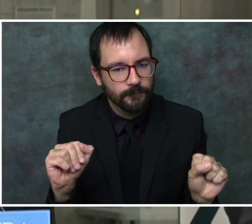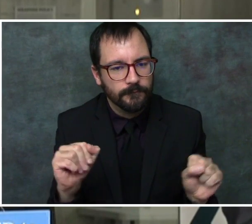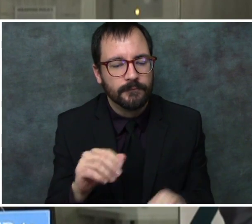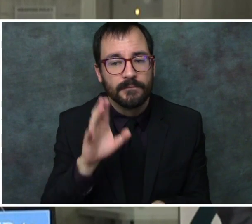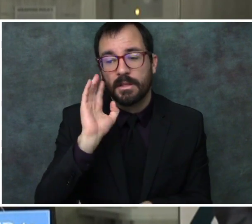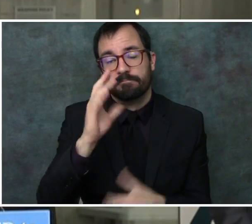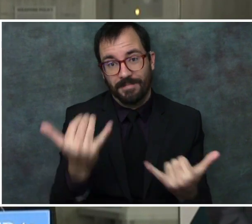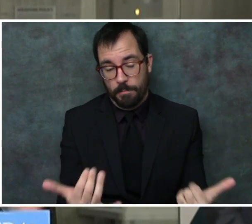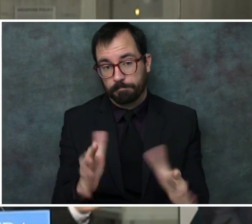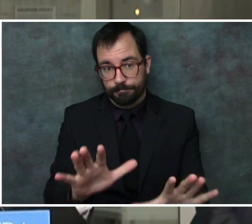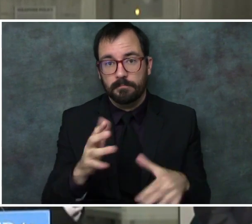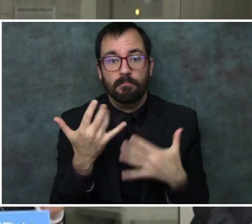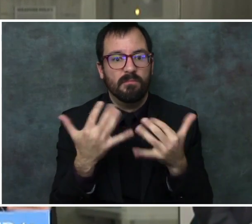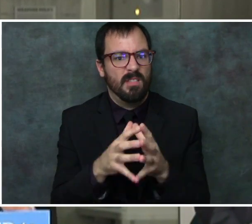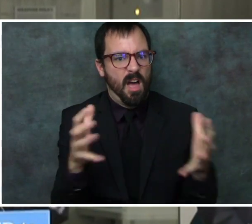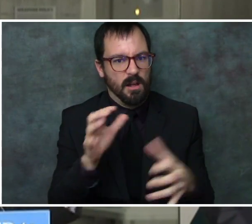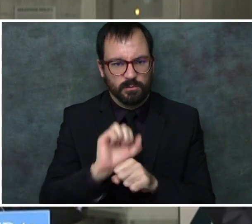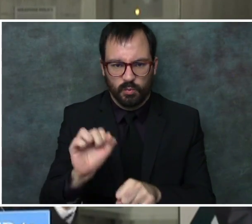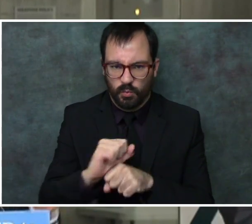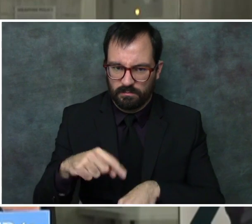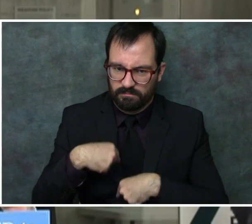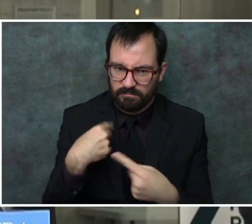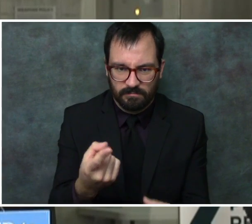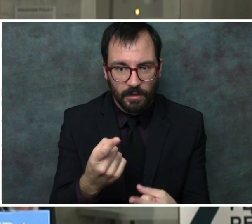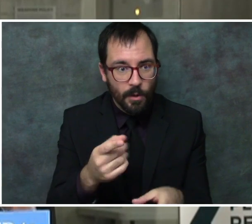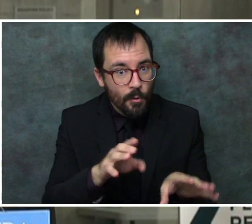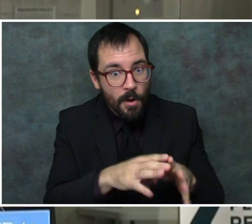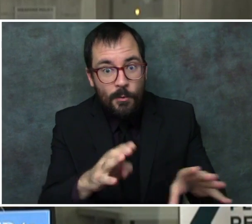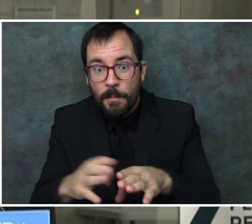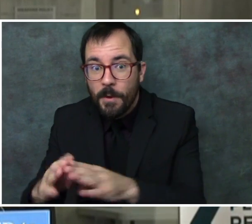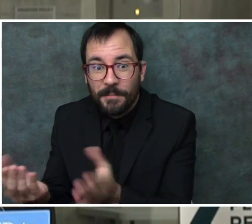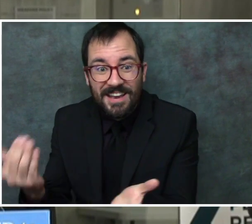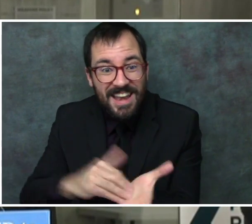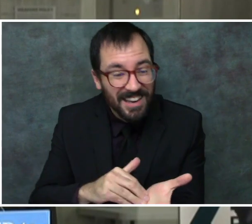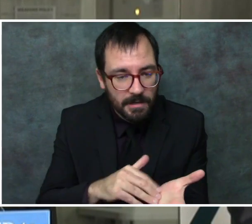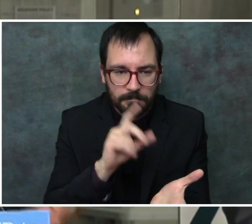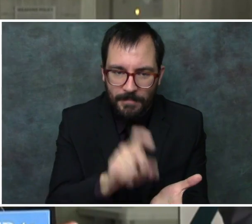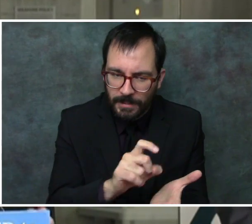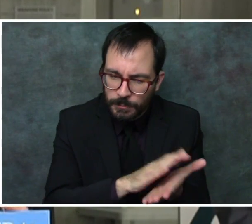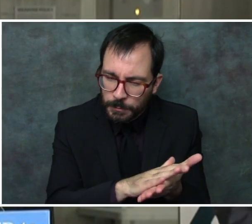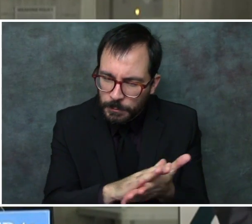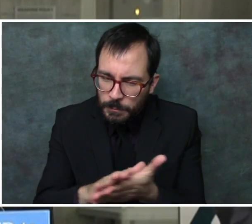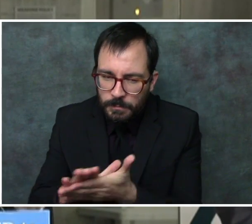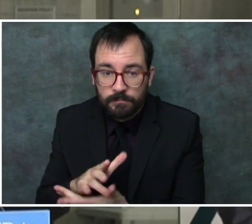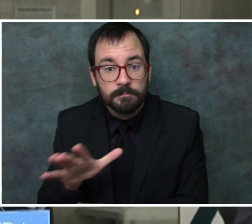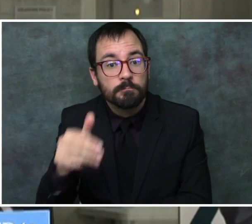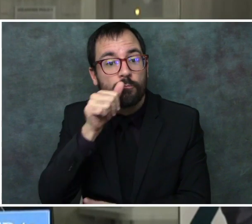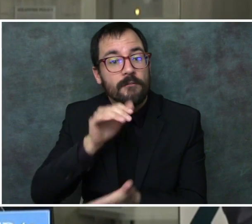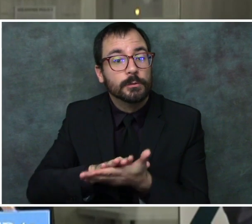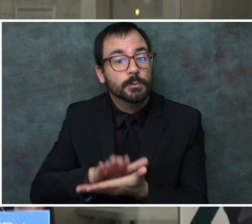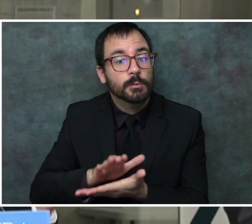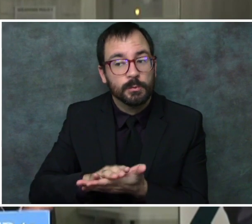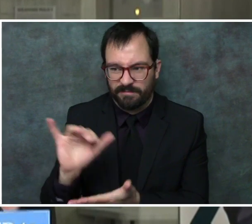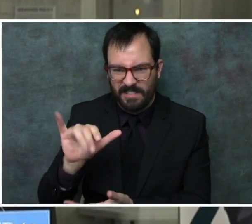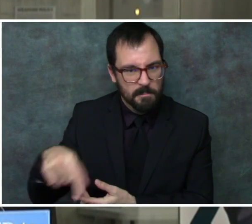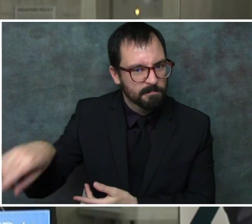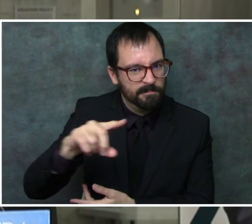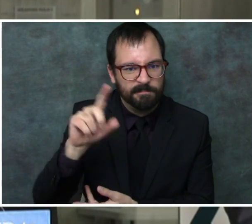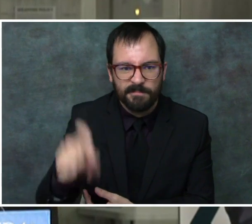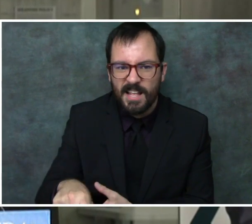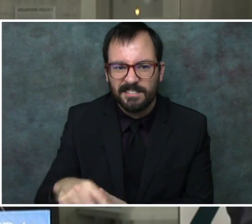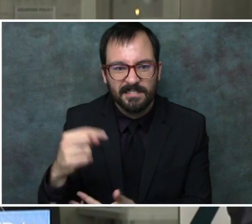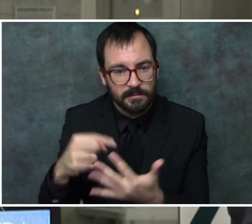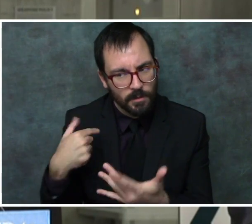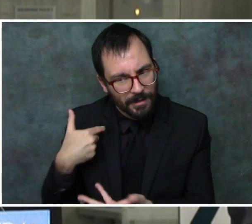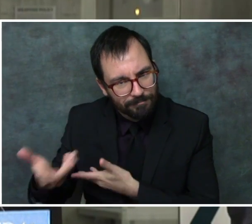reopening Boston Public Schools and private schools too. I mean, they've done their work too. We're on calls with them. Charters, parochials, we're literally on calls with them once a